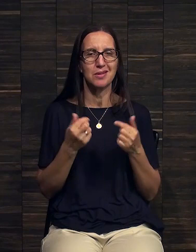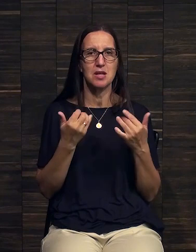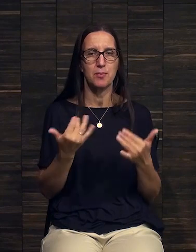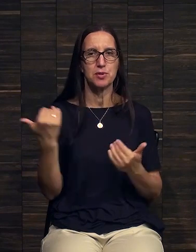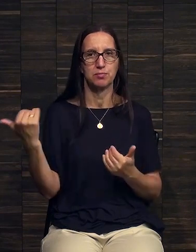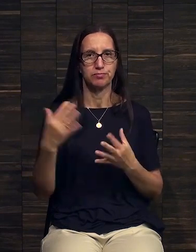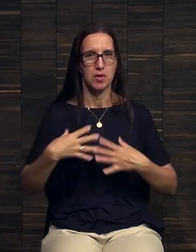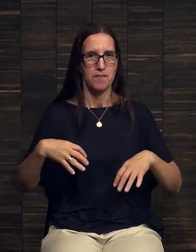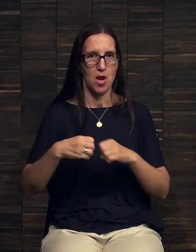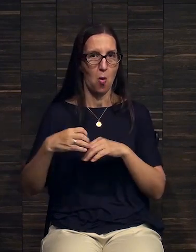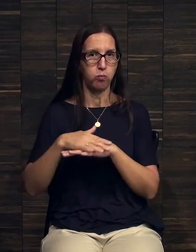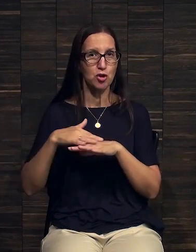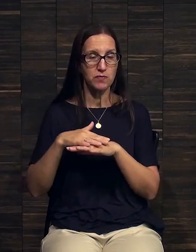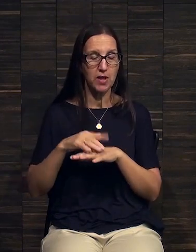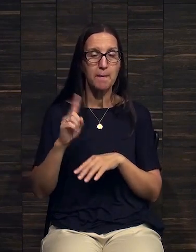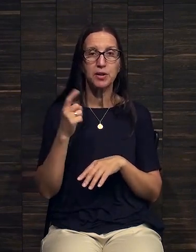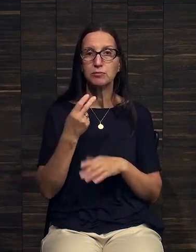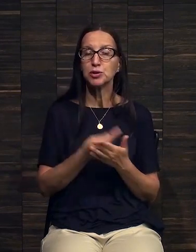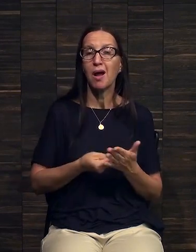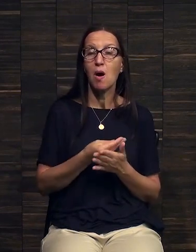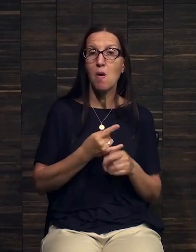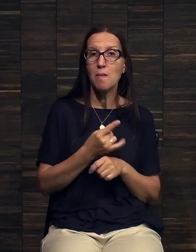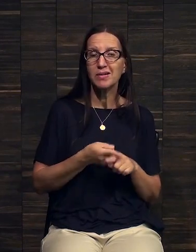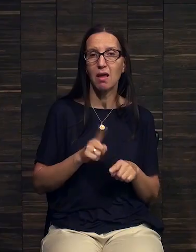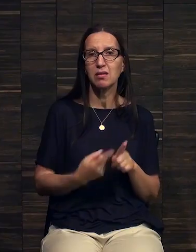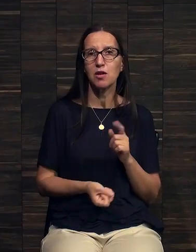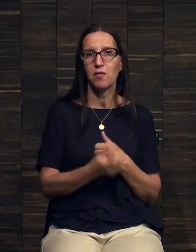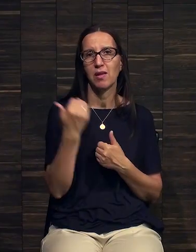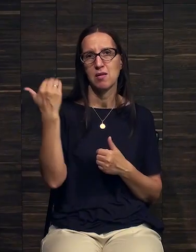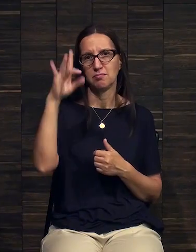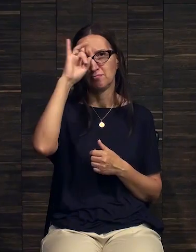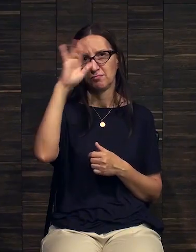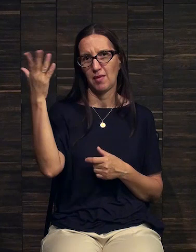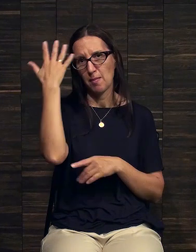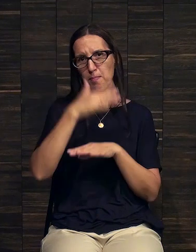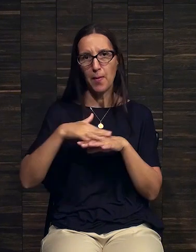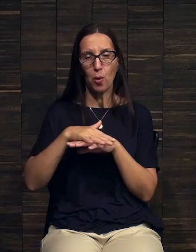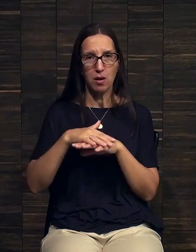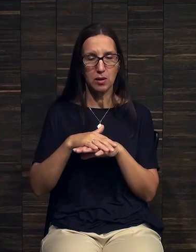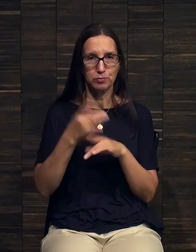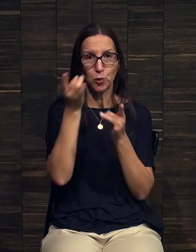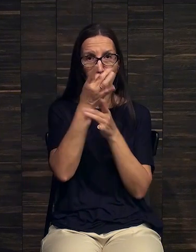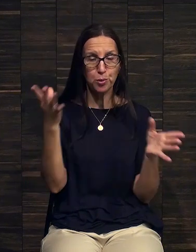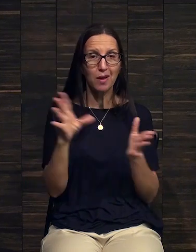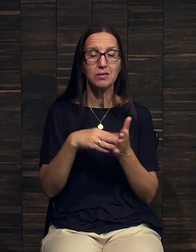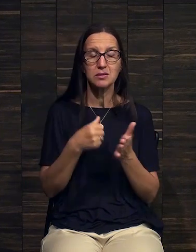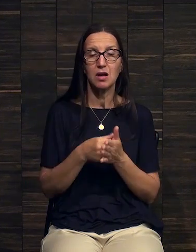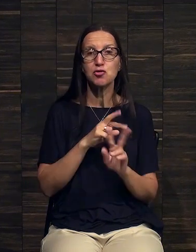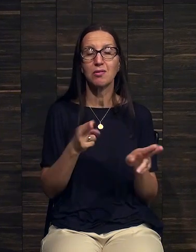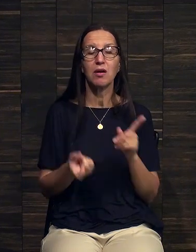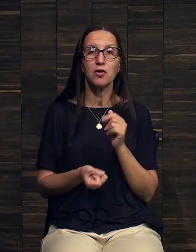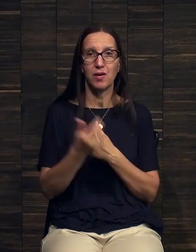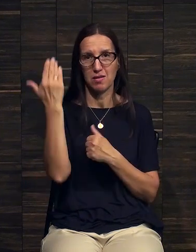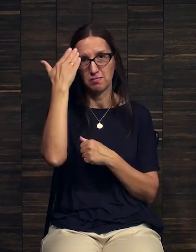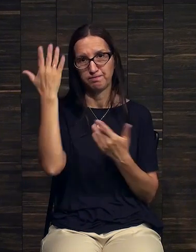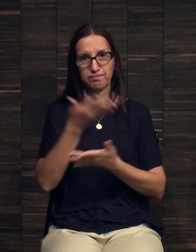to meet a certain request from the public society, from the civil community. This is a